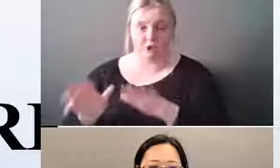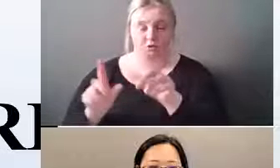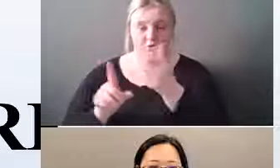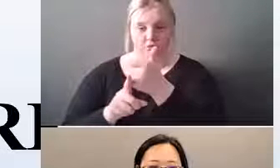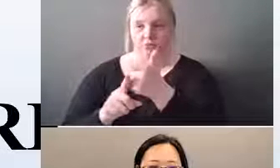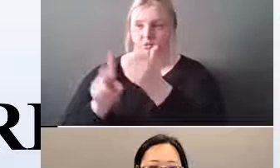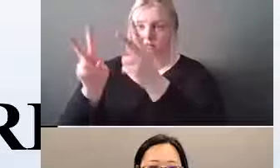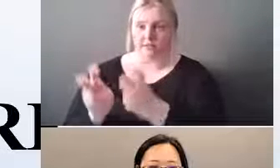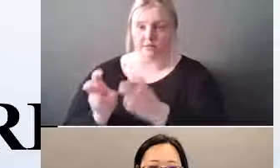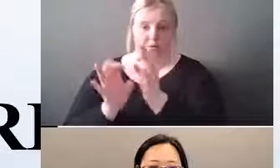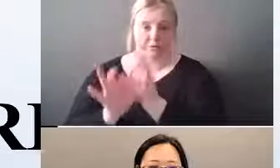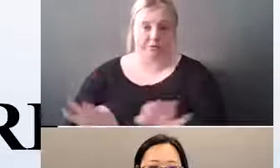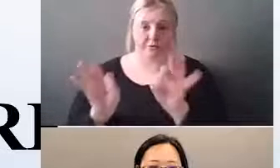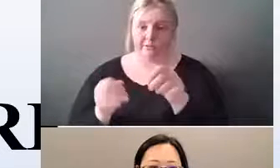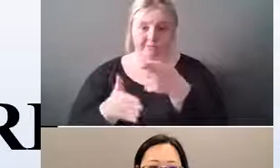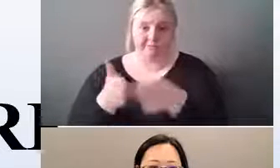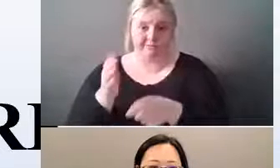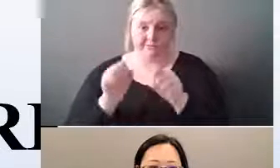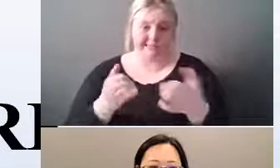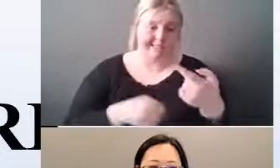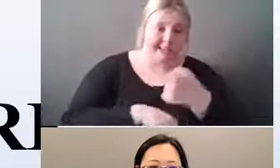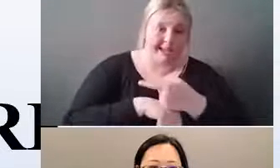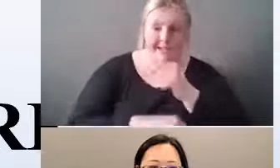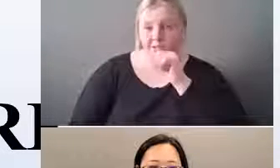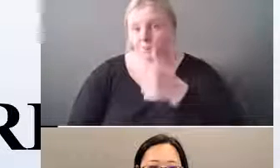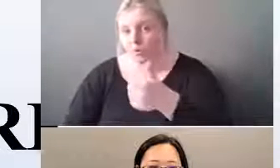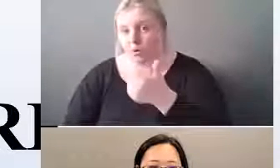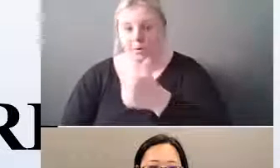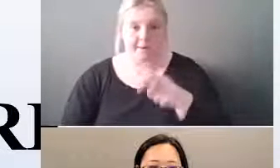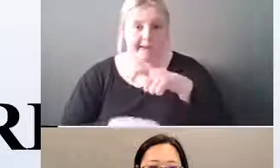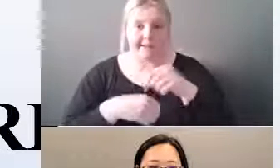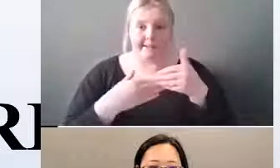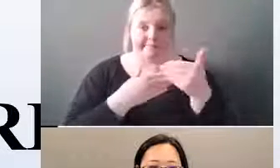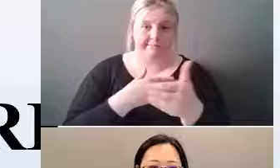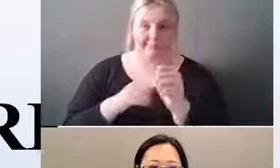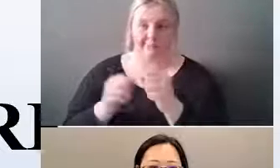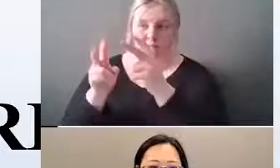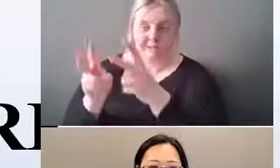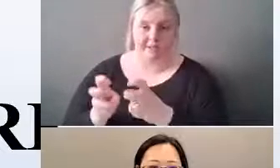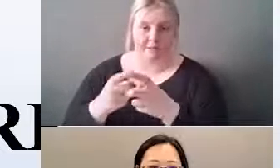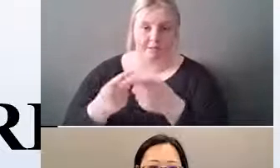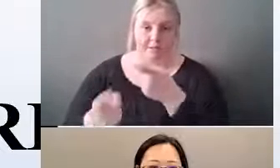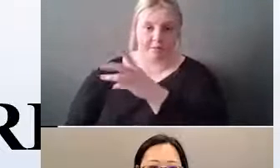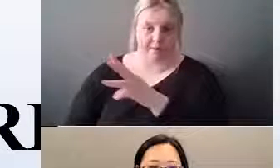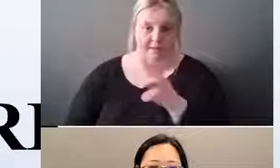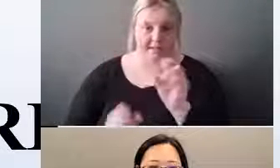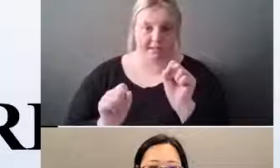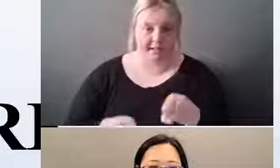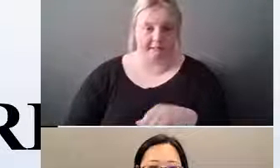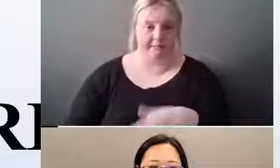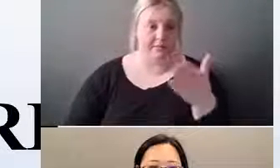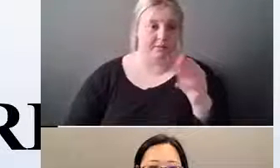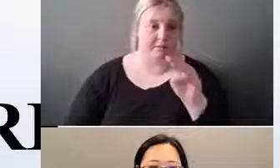download it for free yourselves today, after today, anytime. It's linked to the Sheridan source website. So module